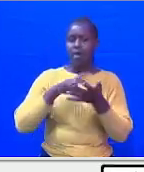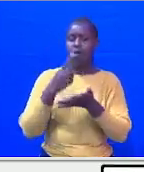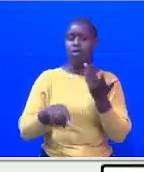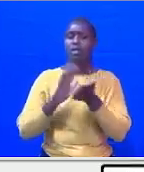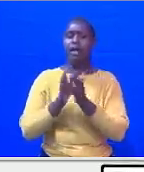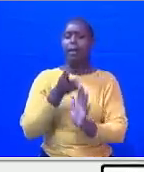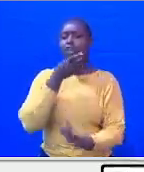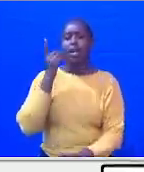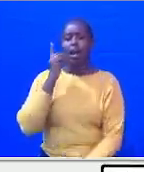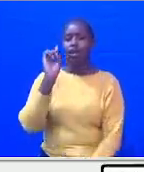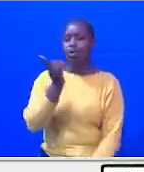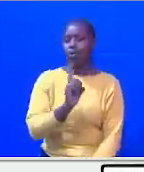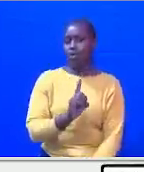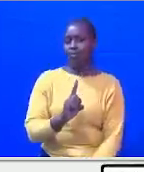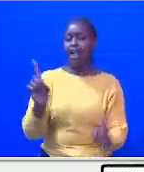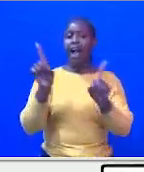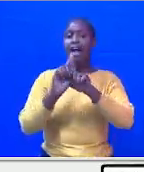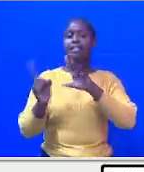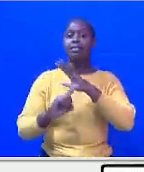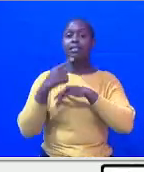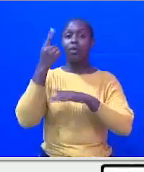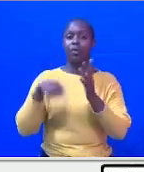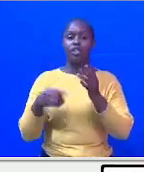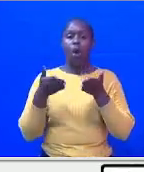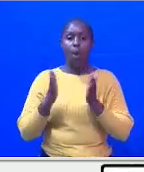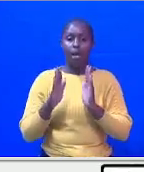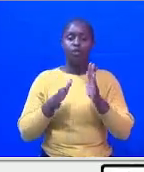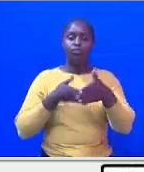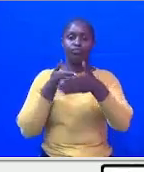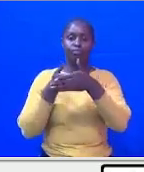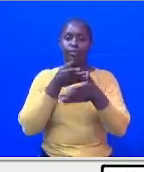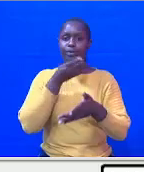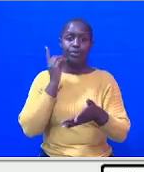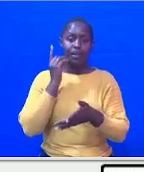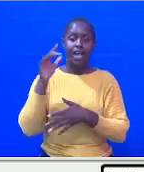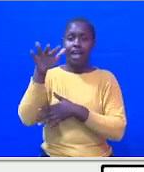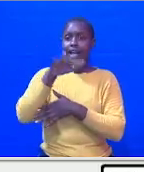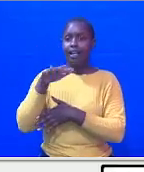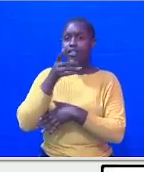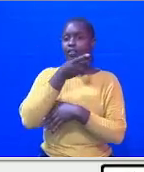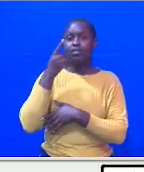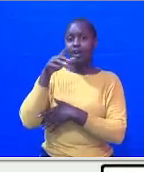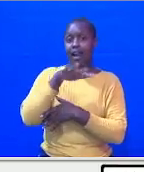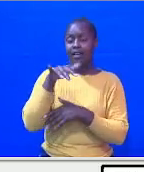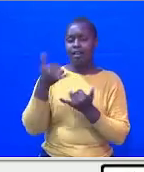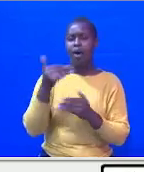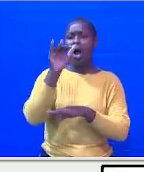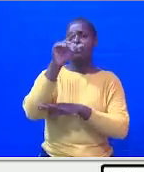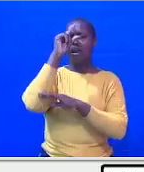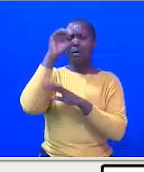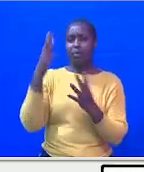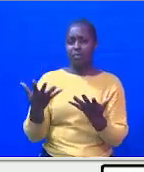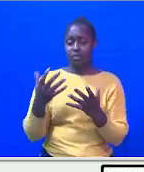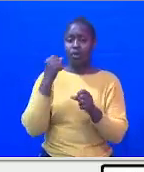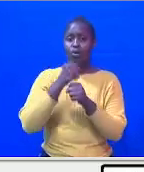the ministry braces up to combat the drought, farmers from the dry areas are also calling upon the government to